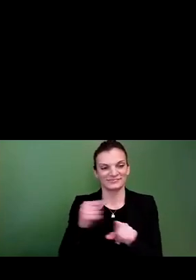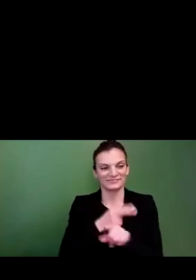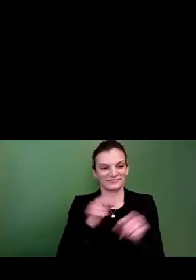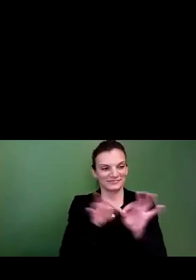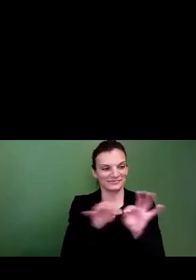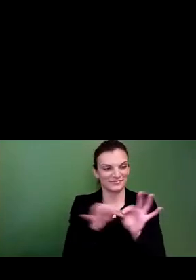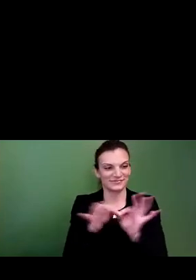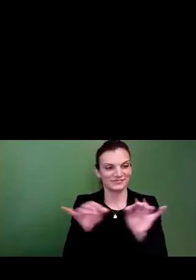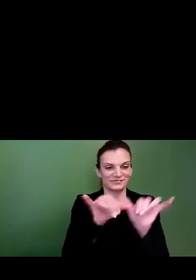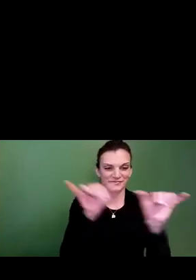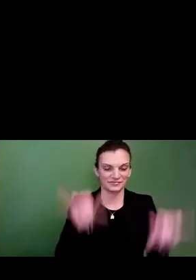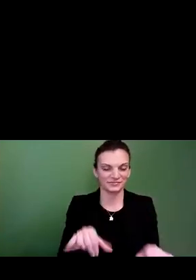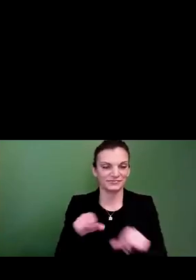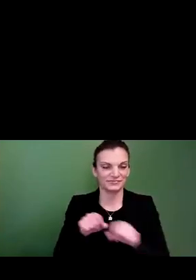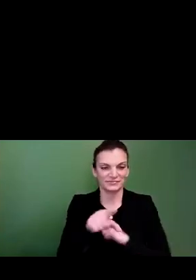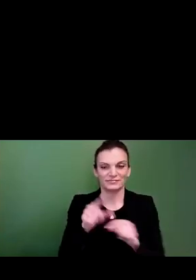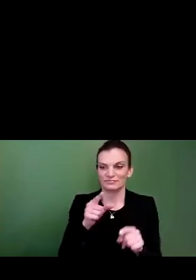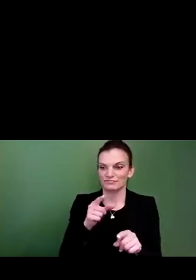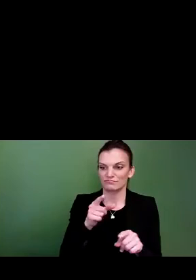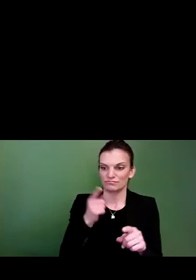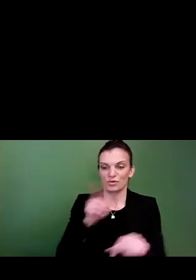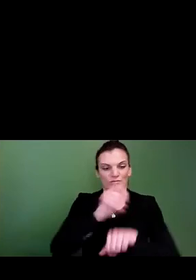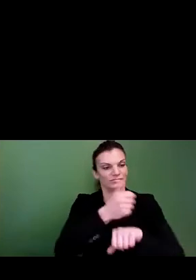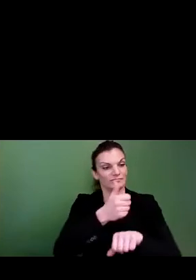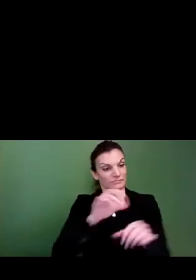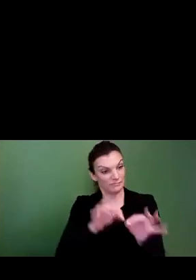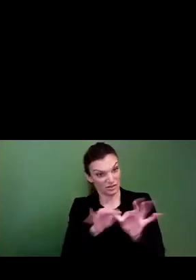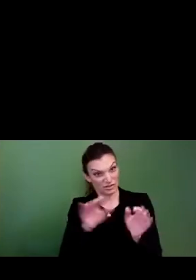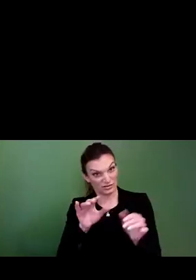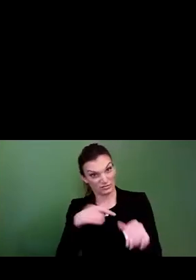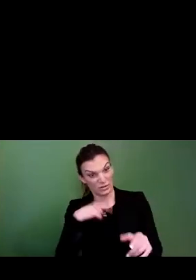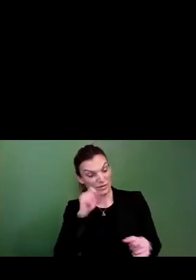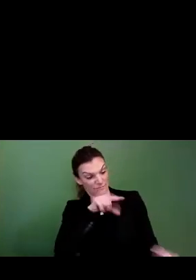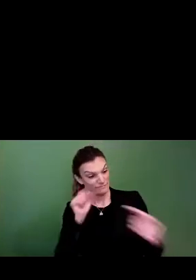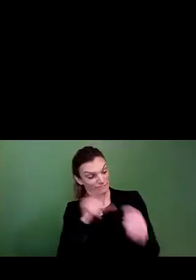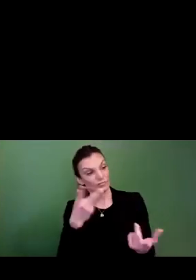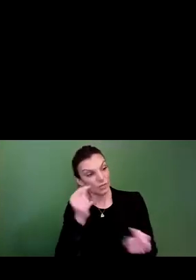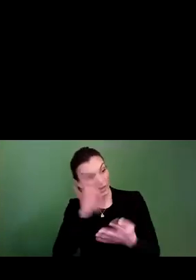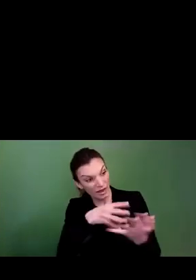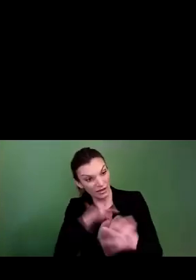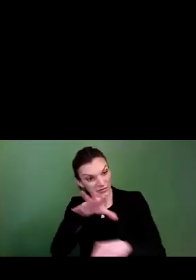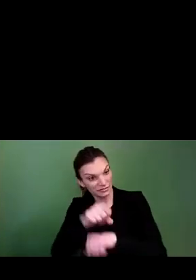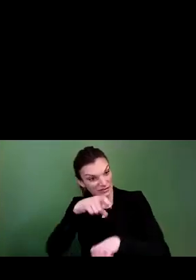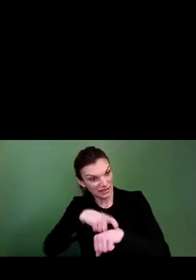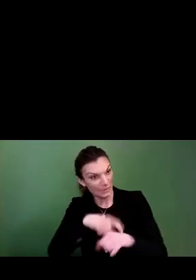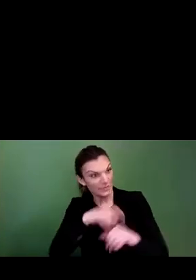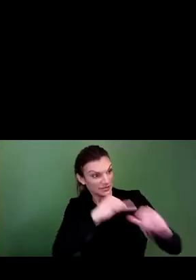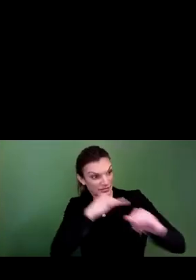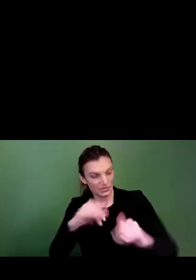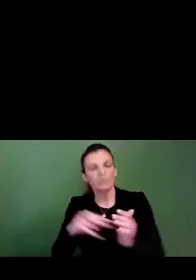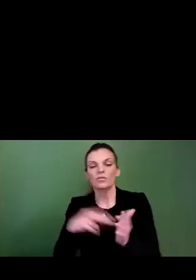system and setting regular times to catch up will keep others updated and everyone moving in the same